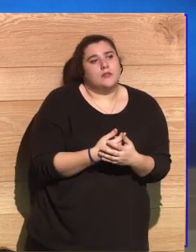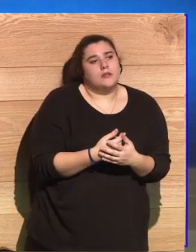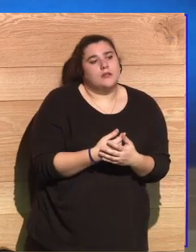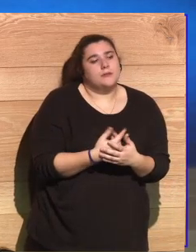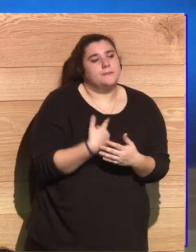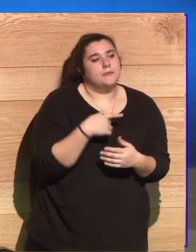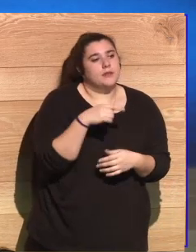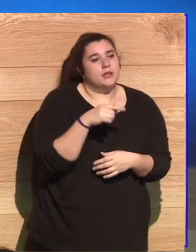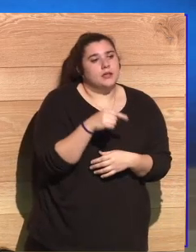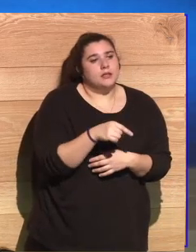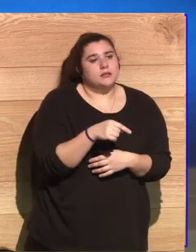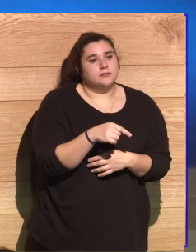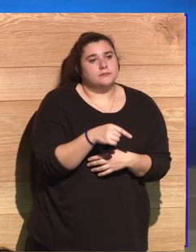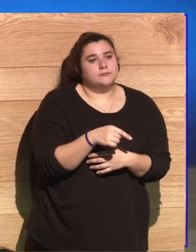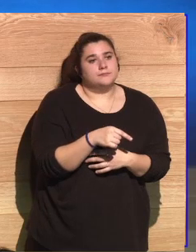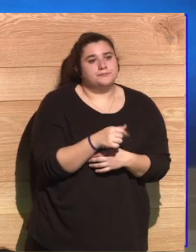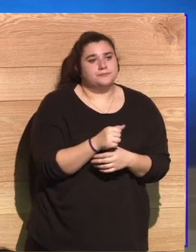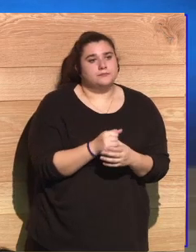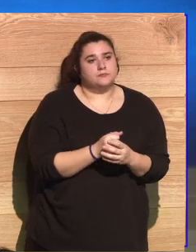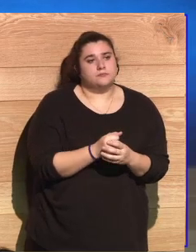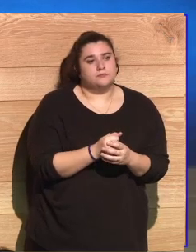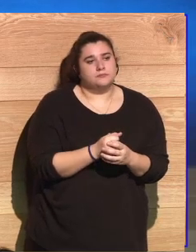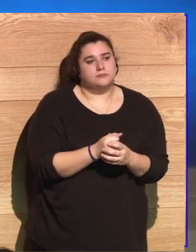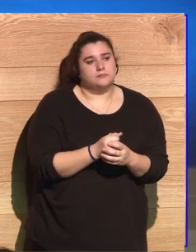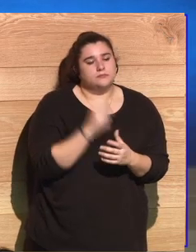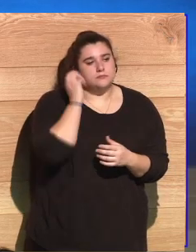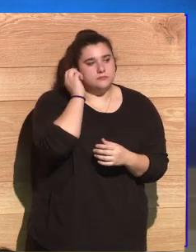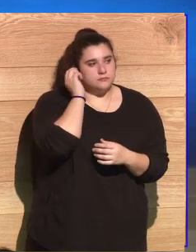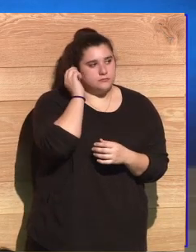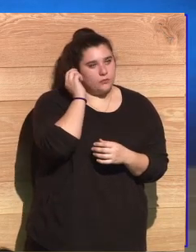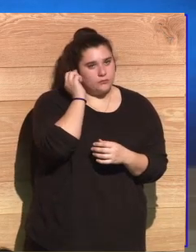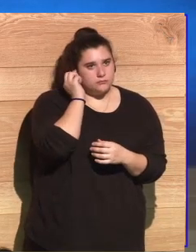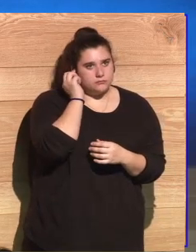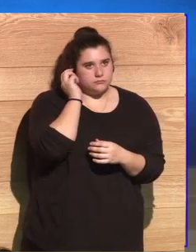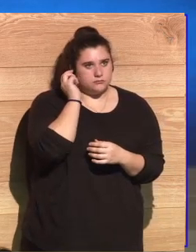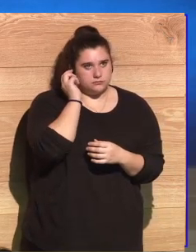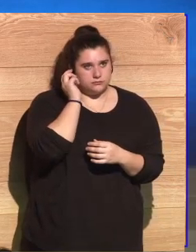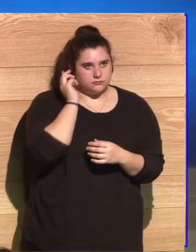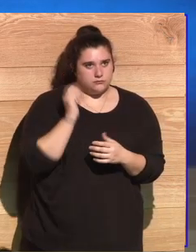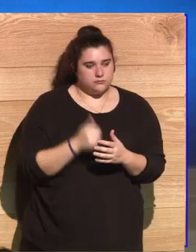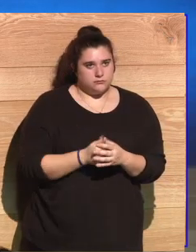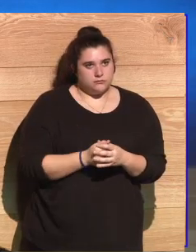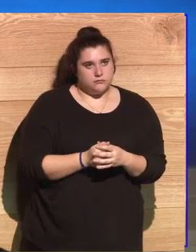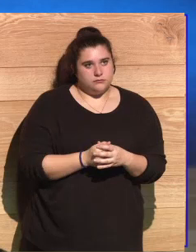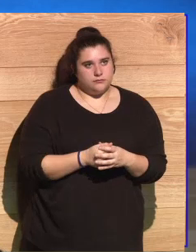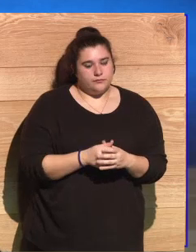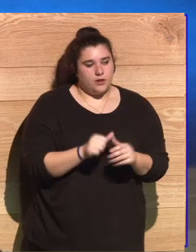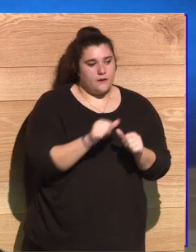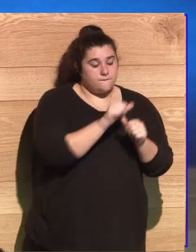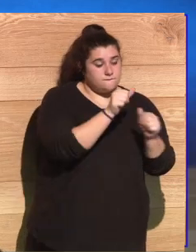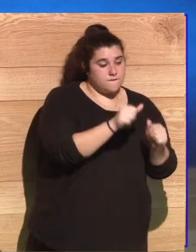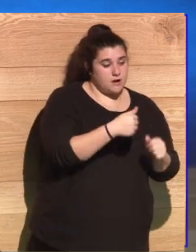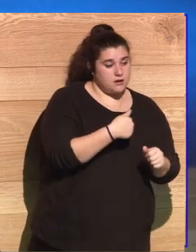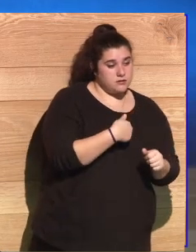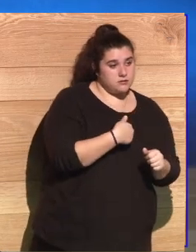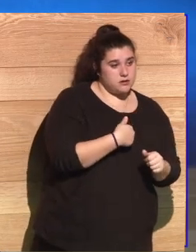it, I got disgusted because it didn't have the shape I had imagined in my mind. It didn't have the